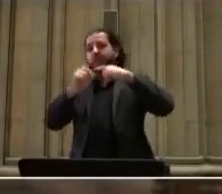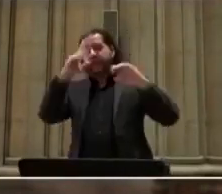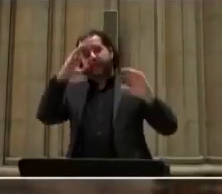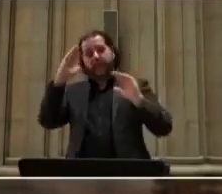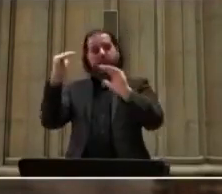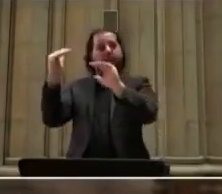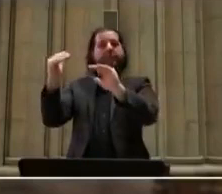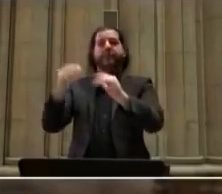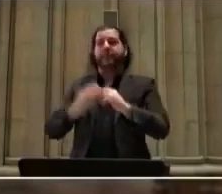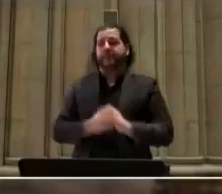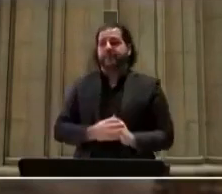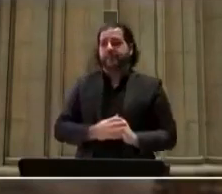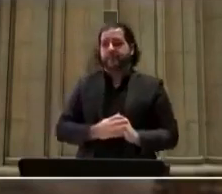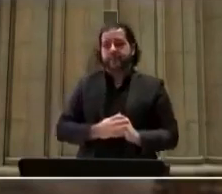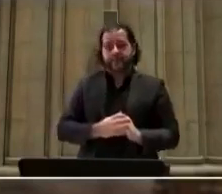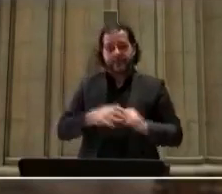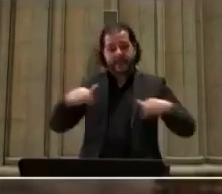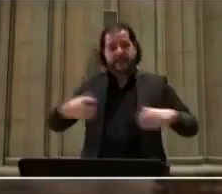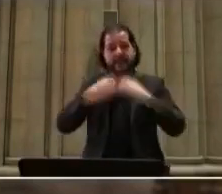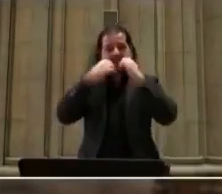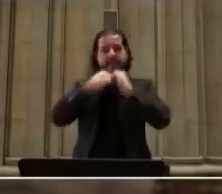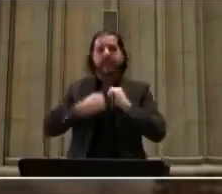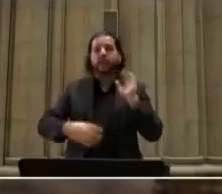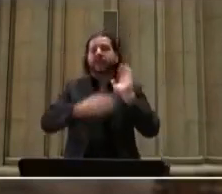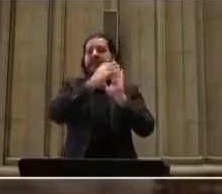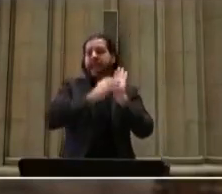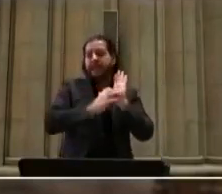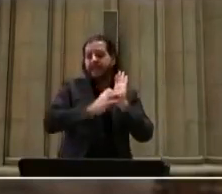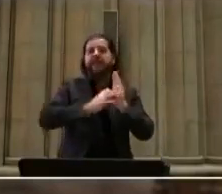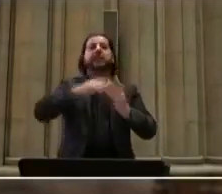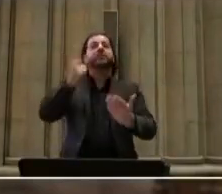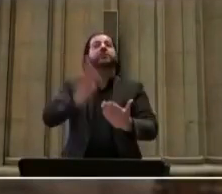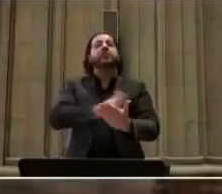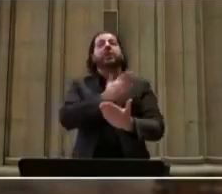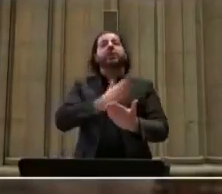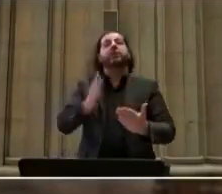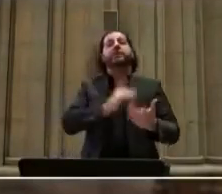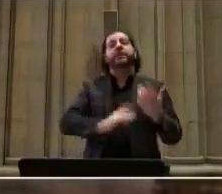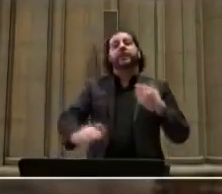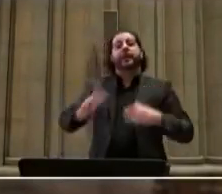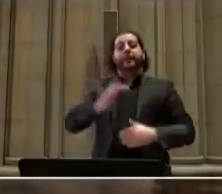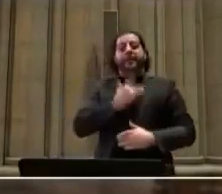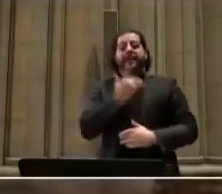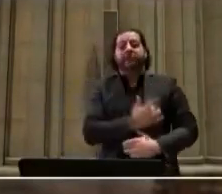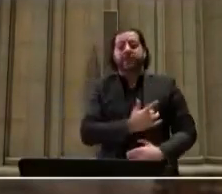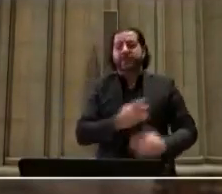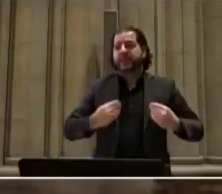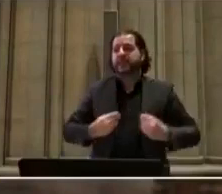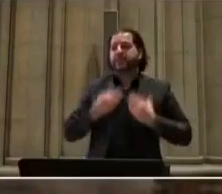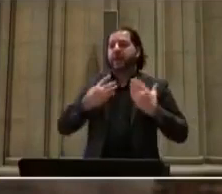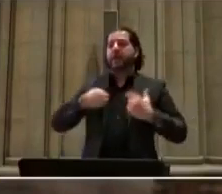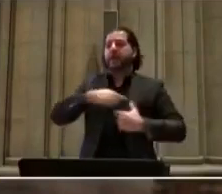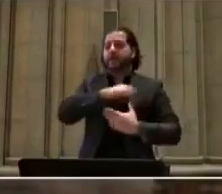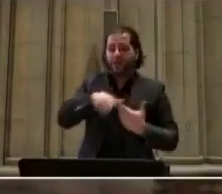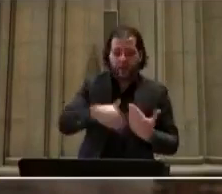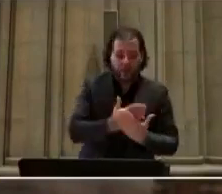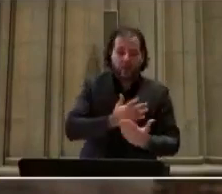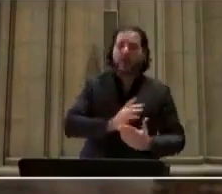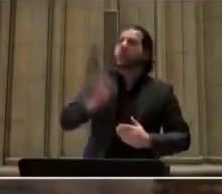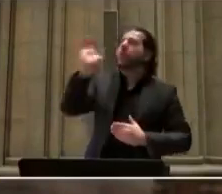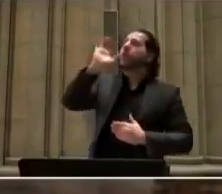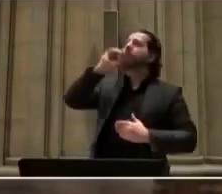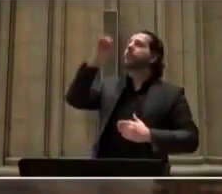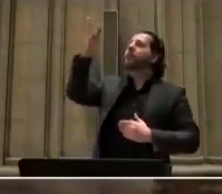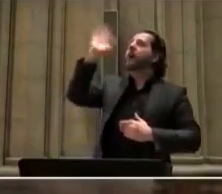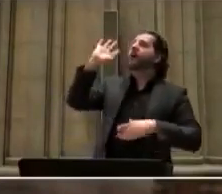hope, let these sacred texts, songs, and petitions inspire us all to seek divine